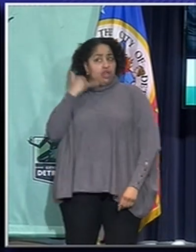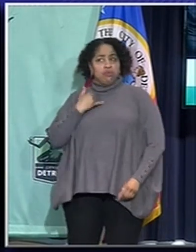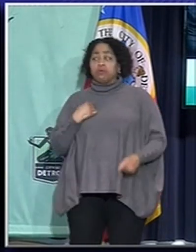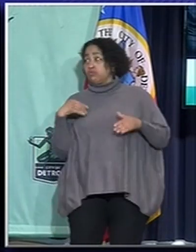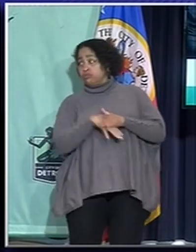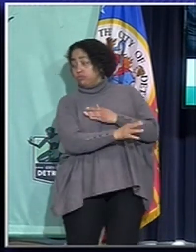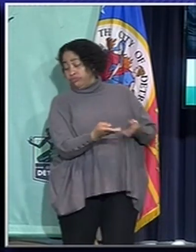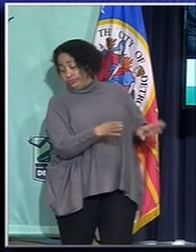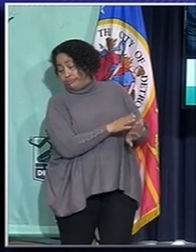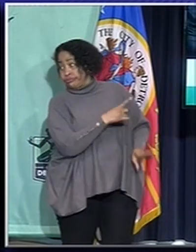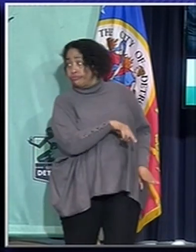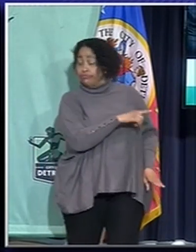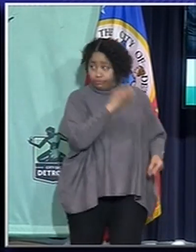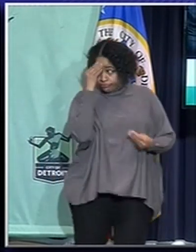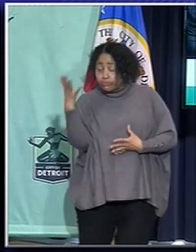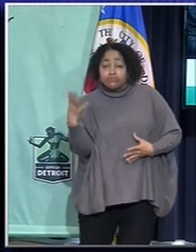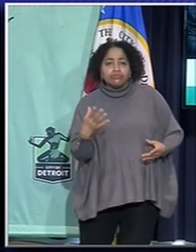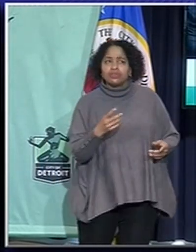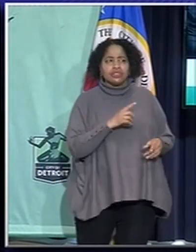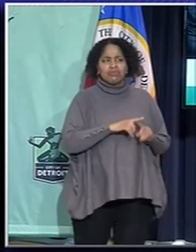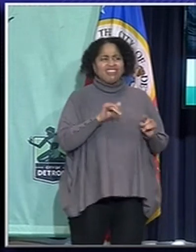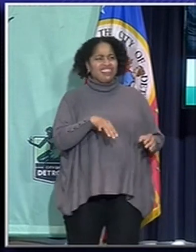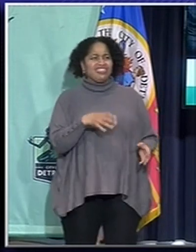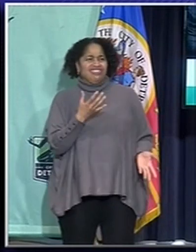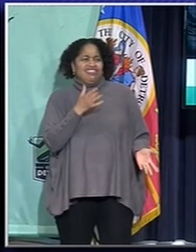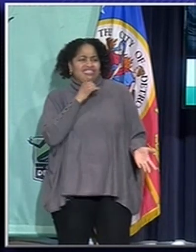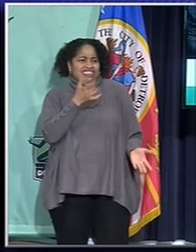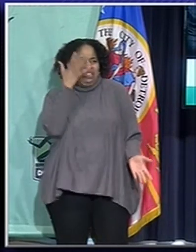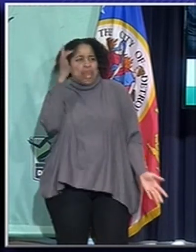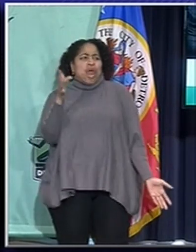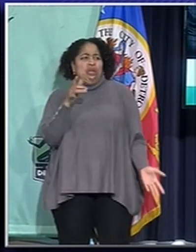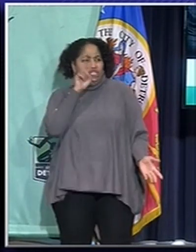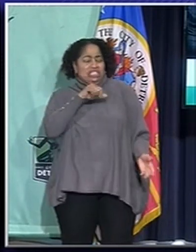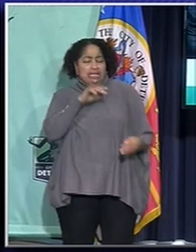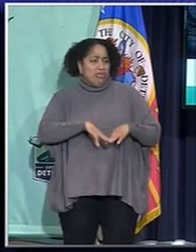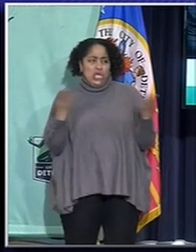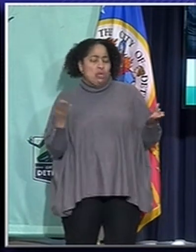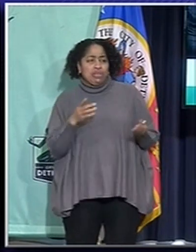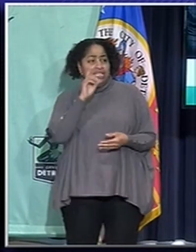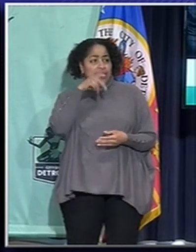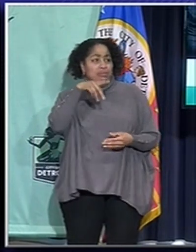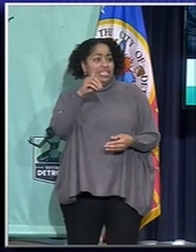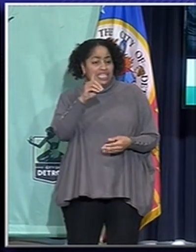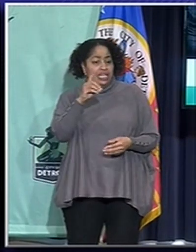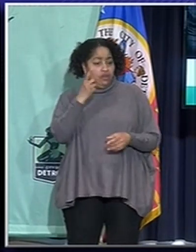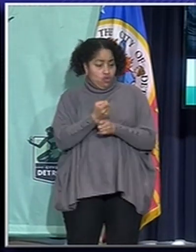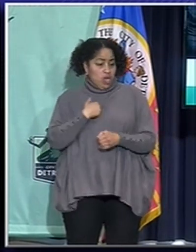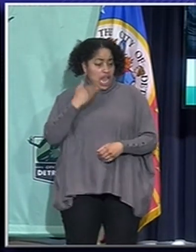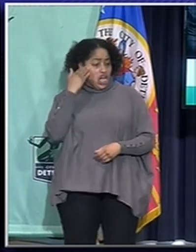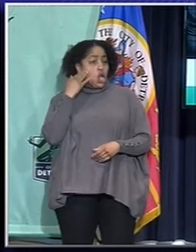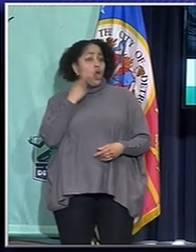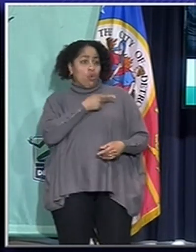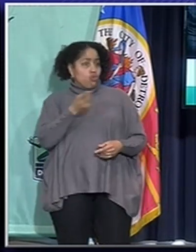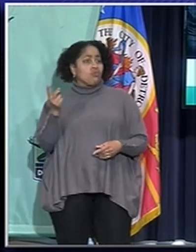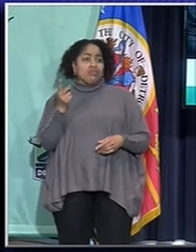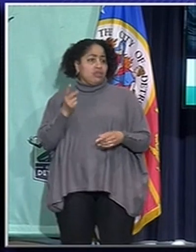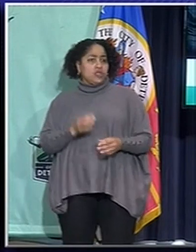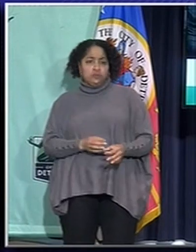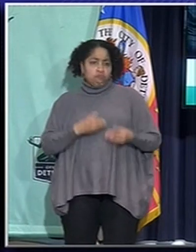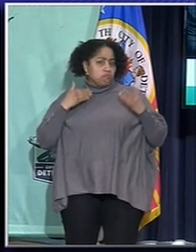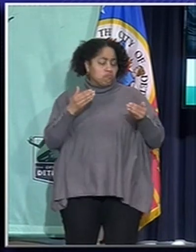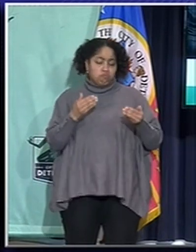down. But this is nonsense. They should not be open. And DPD, as far as I know, is dealing with it decisively.